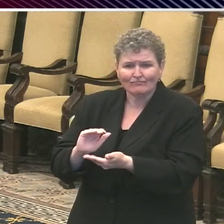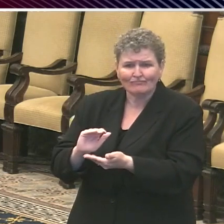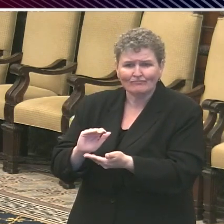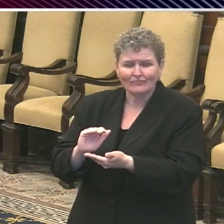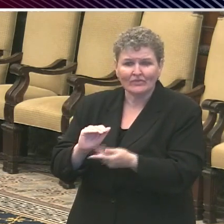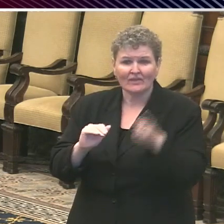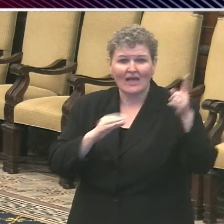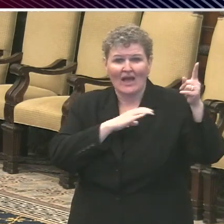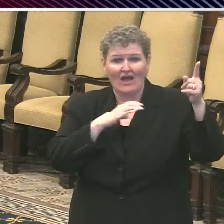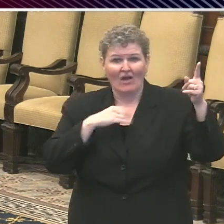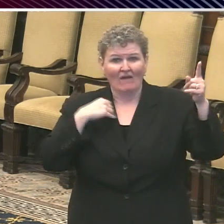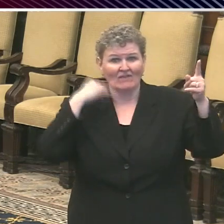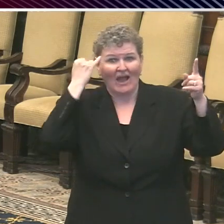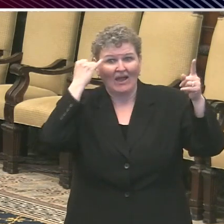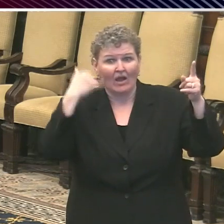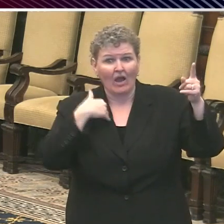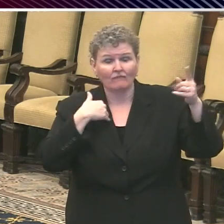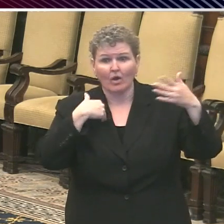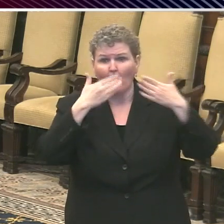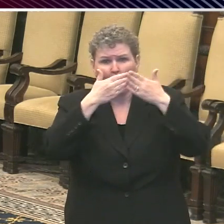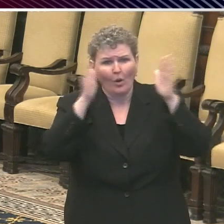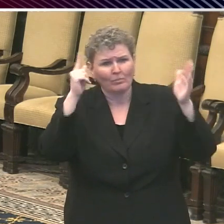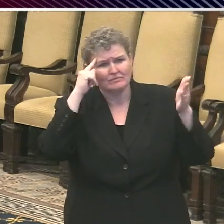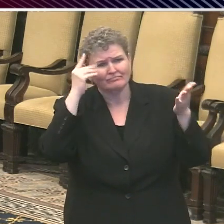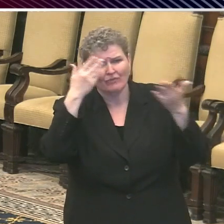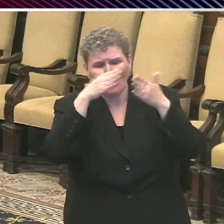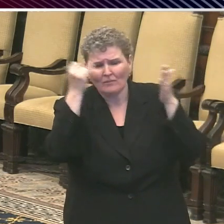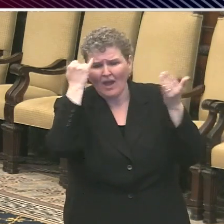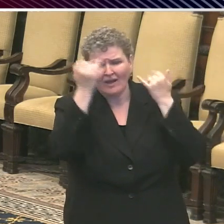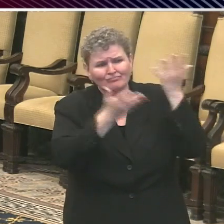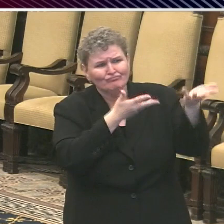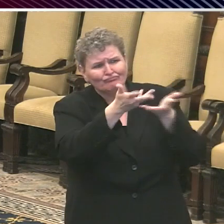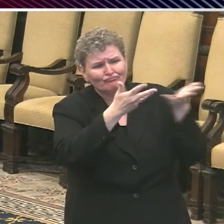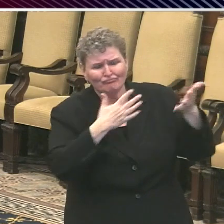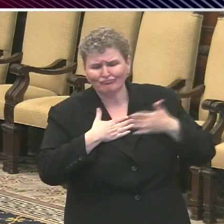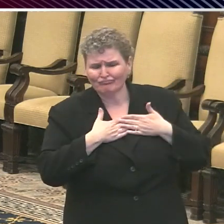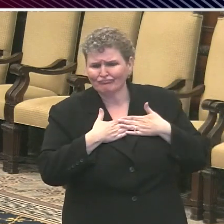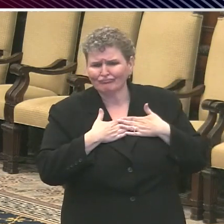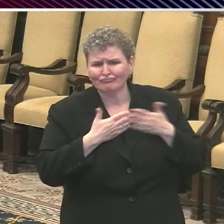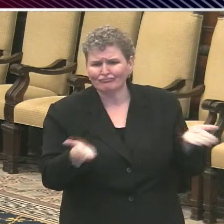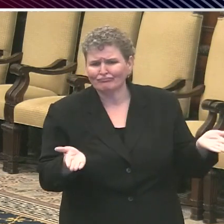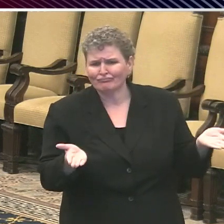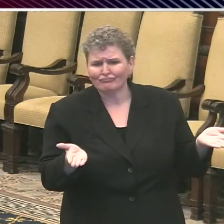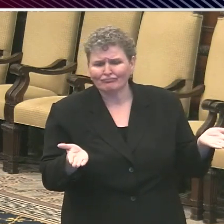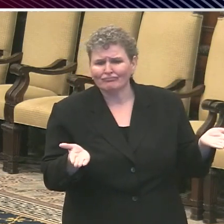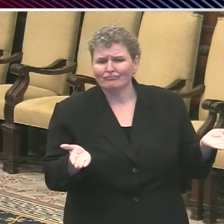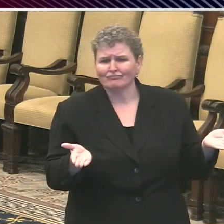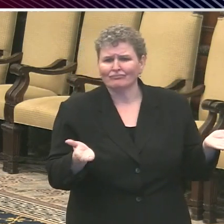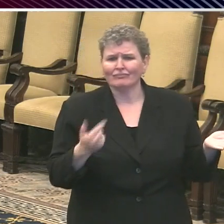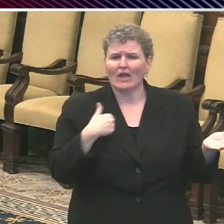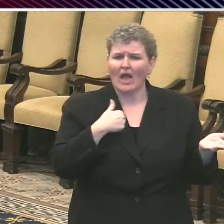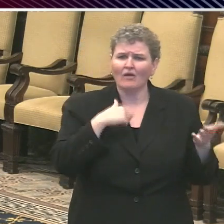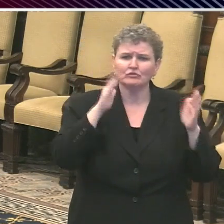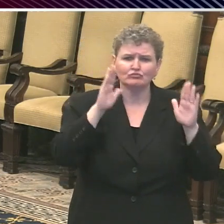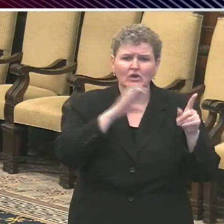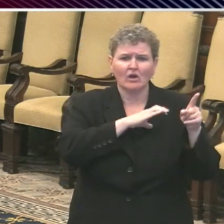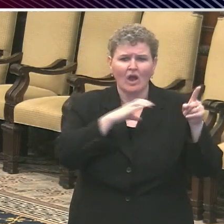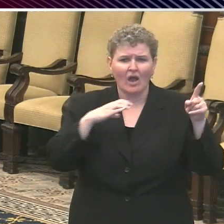them. This is not, I had a great conversation with council leadership last